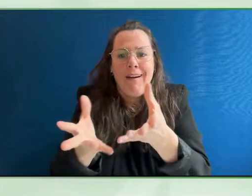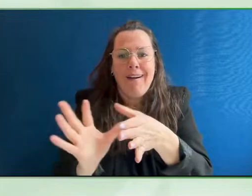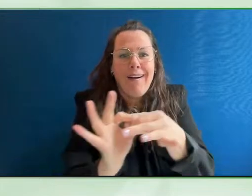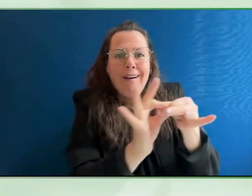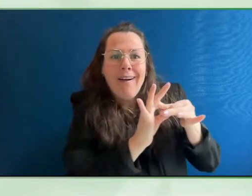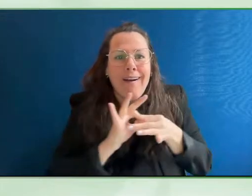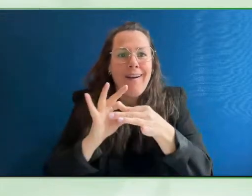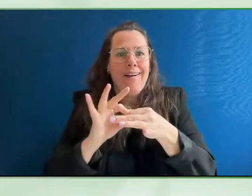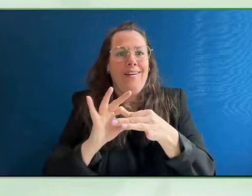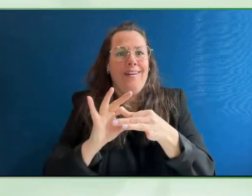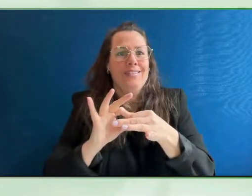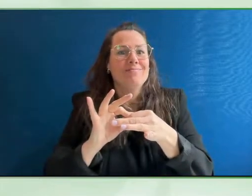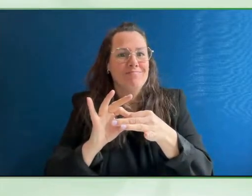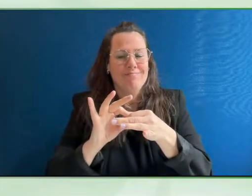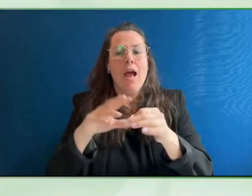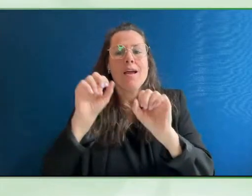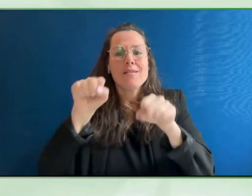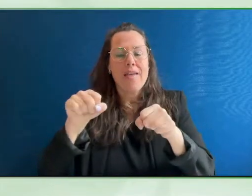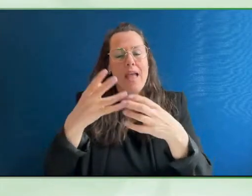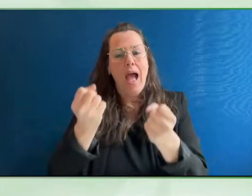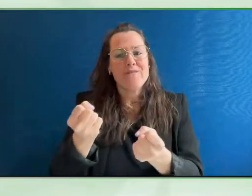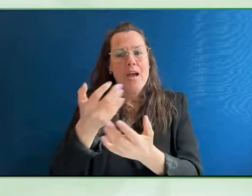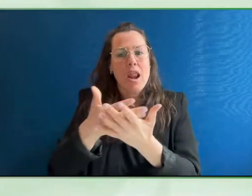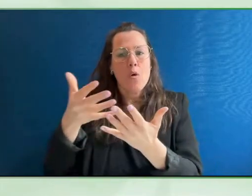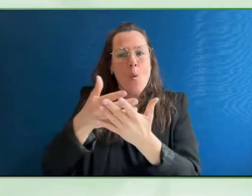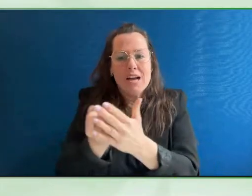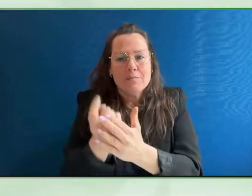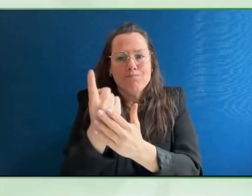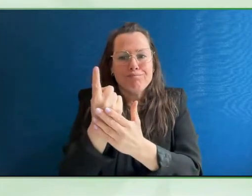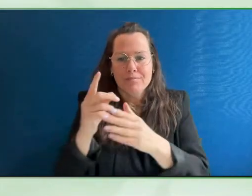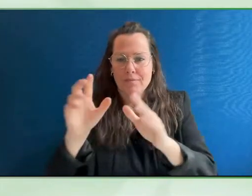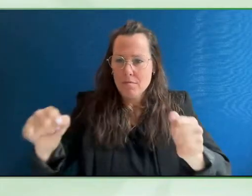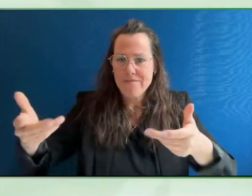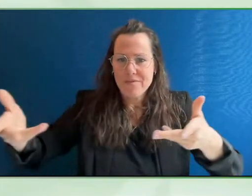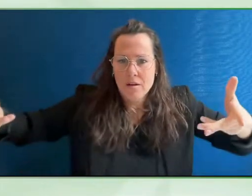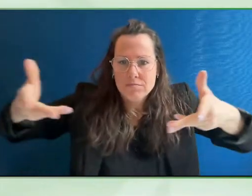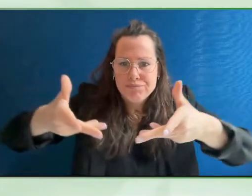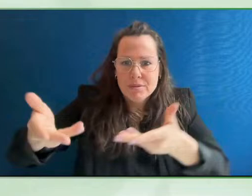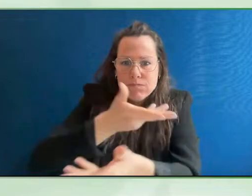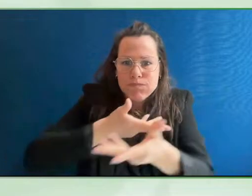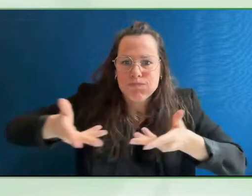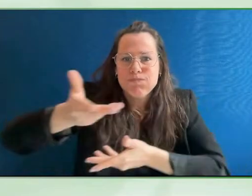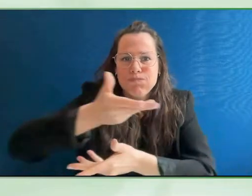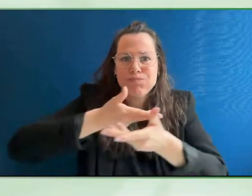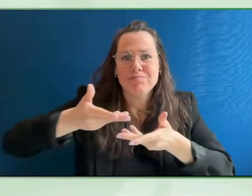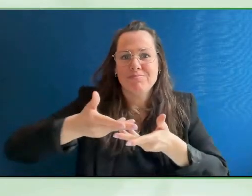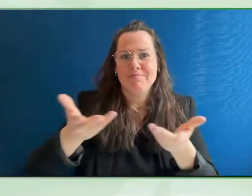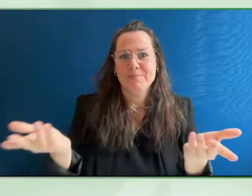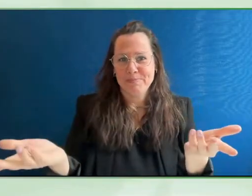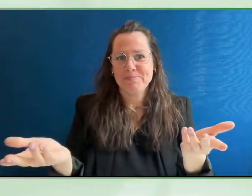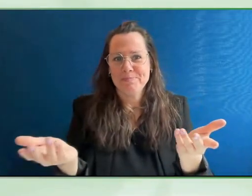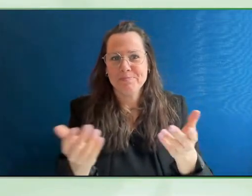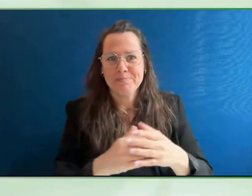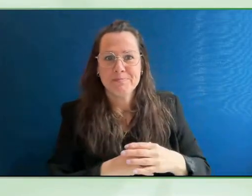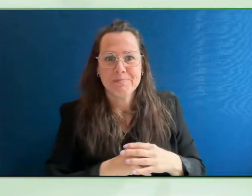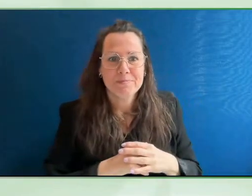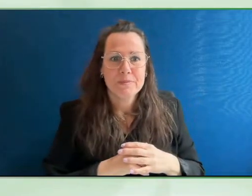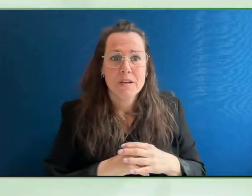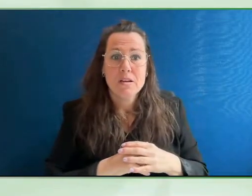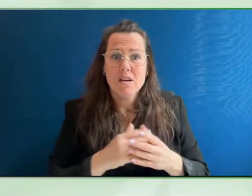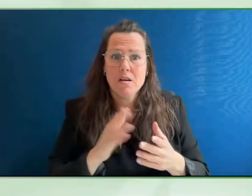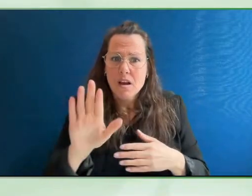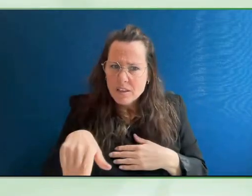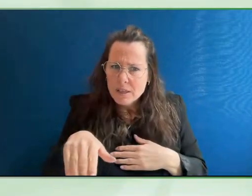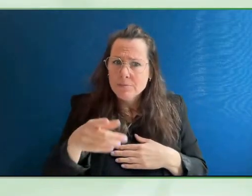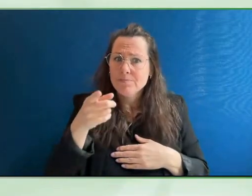don't know something, when you don't know enough about a topic or interact with people with different experiences, there is this